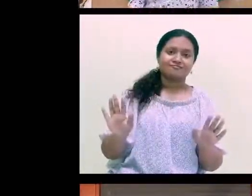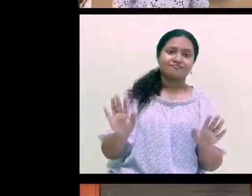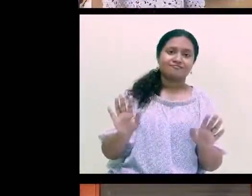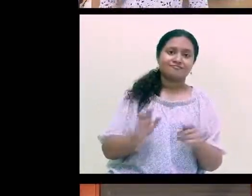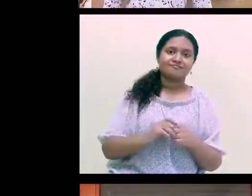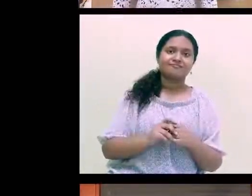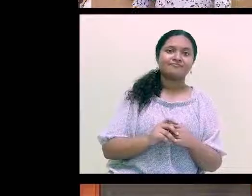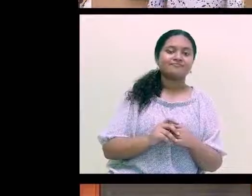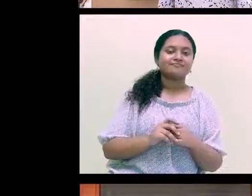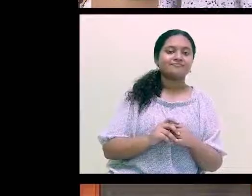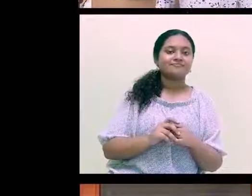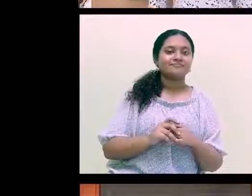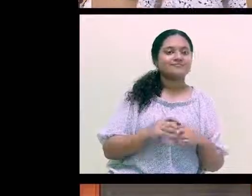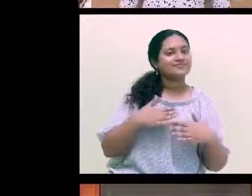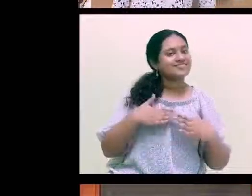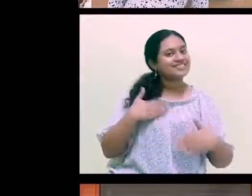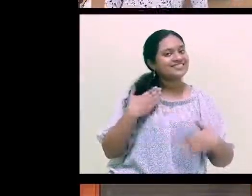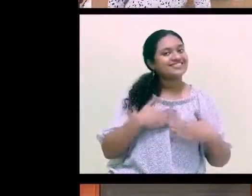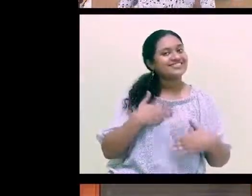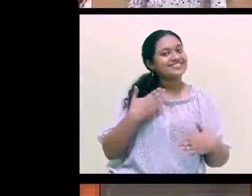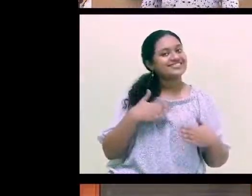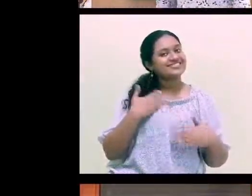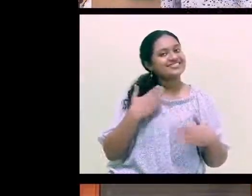your bed. Don't worry,